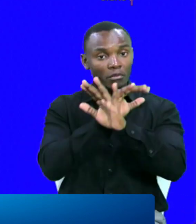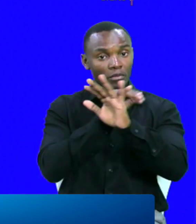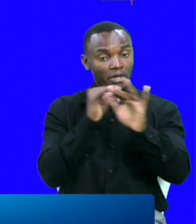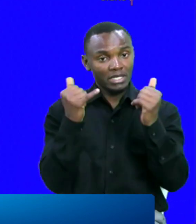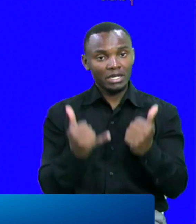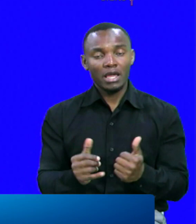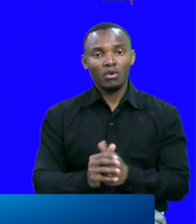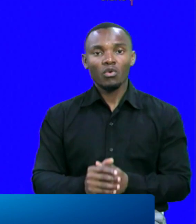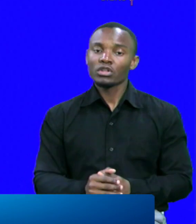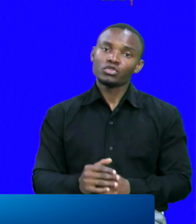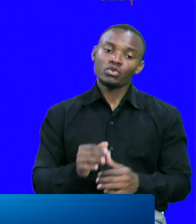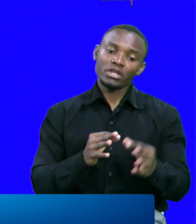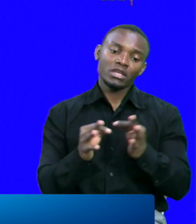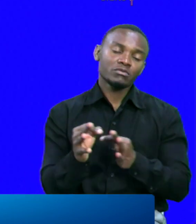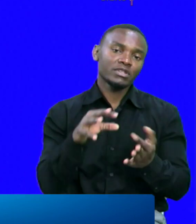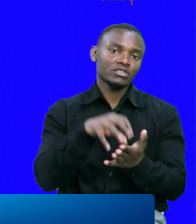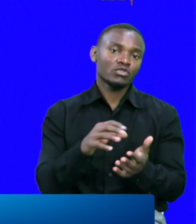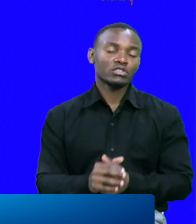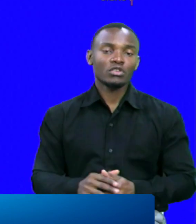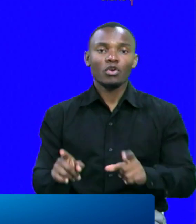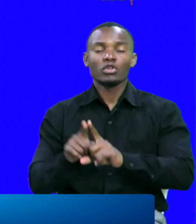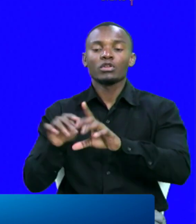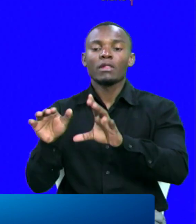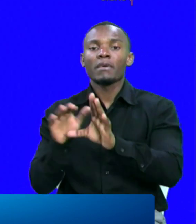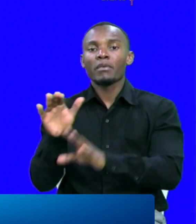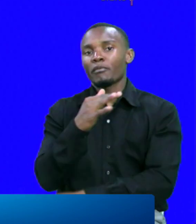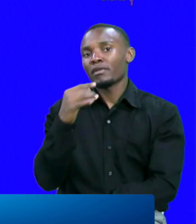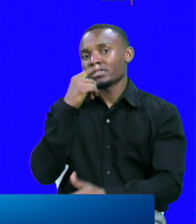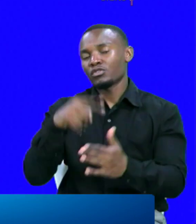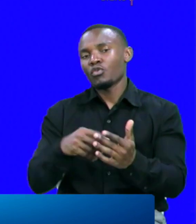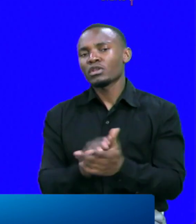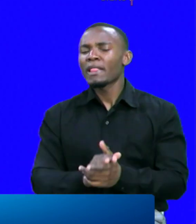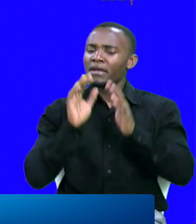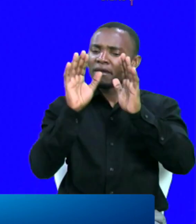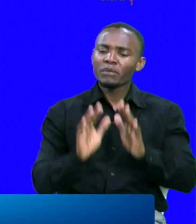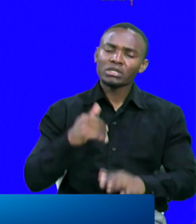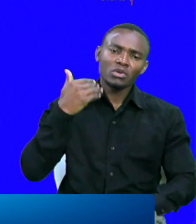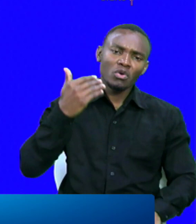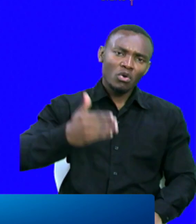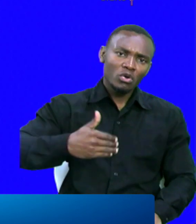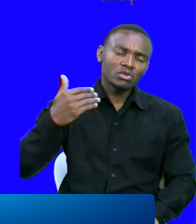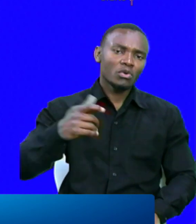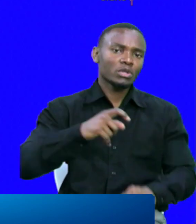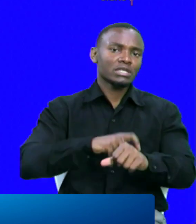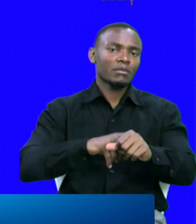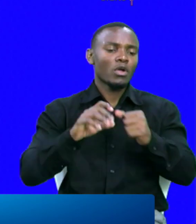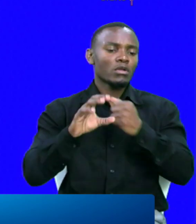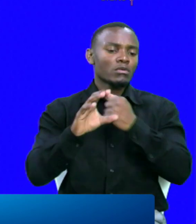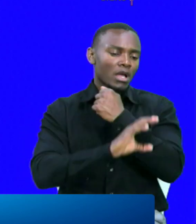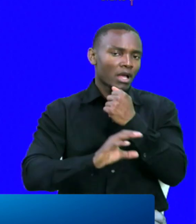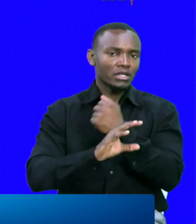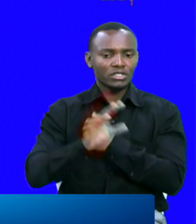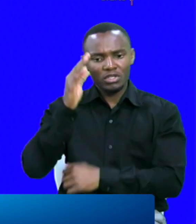suspicions and safety concerns. Now, Wandayi therefore faulted the two public officials for holding contradictory